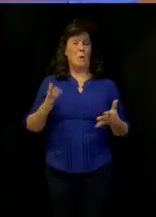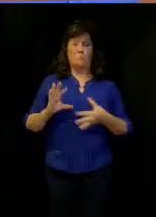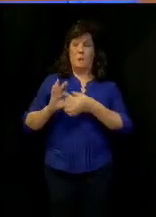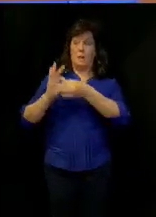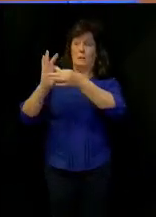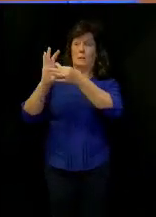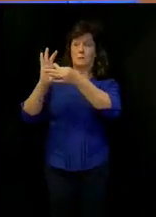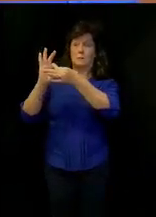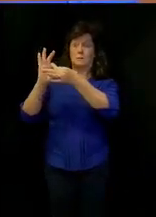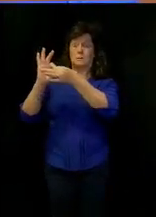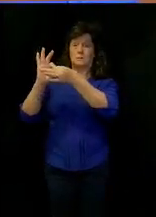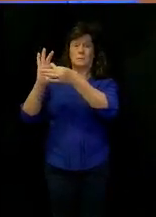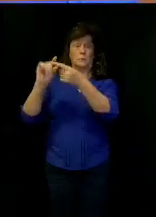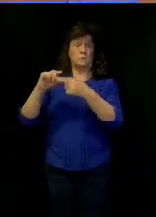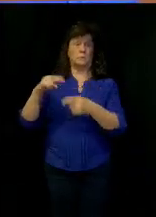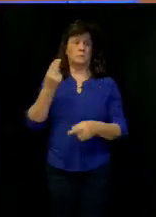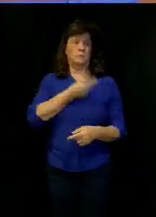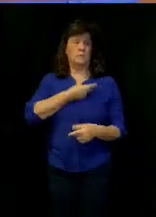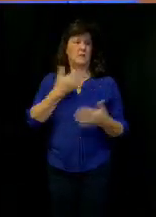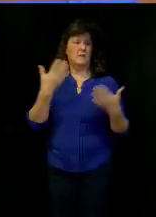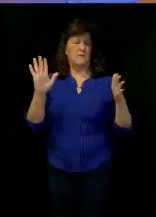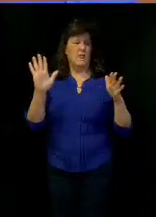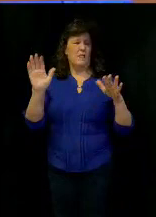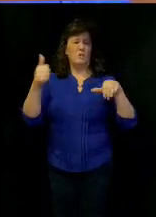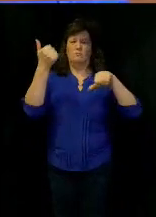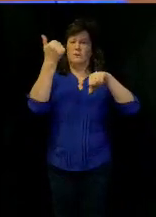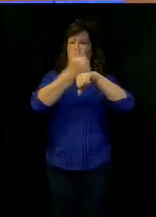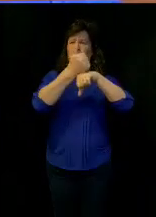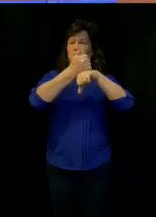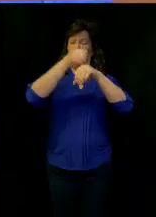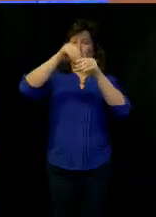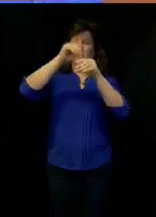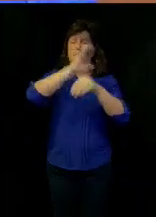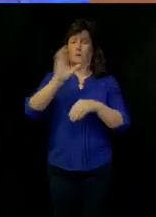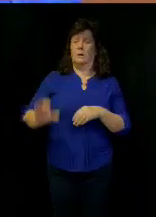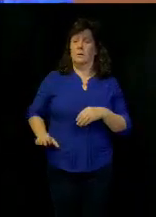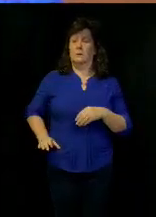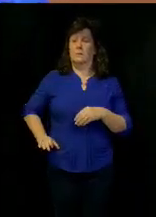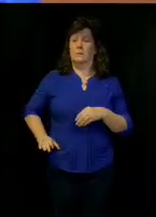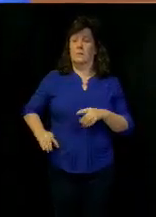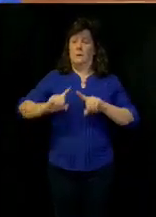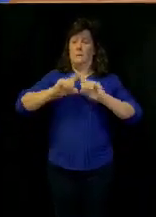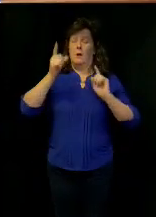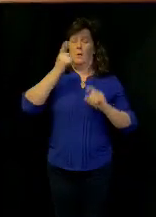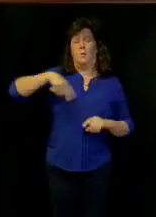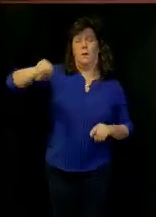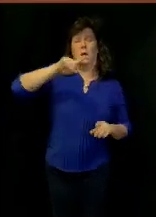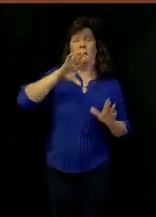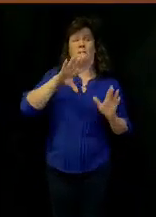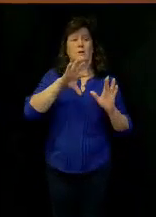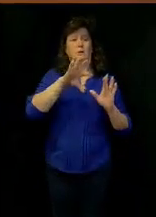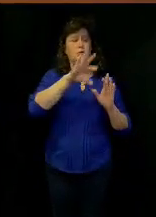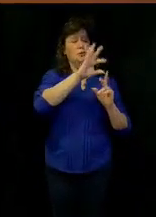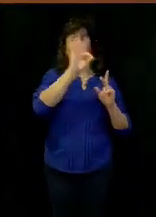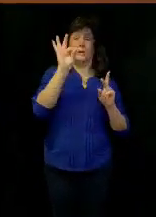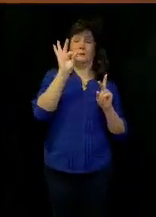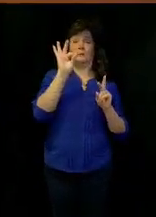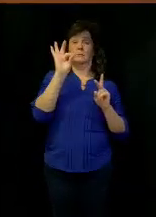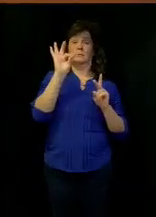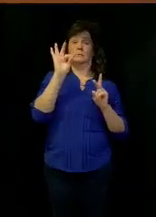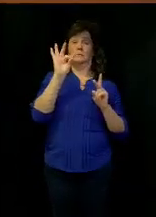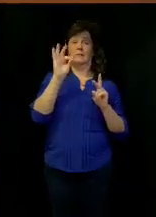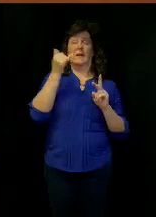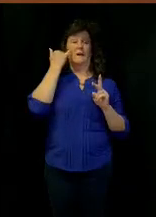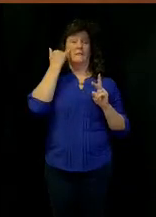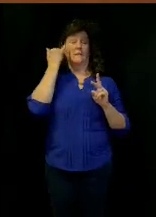Christ. Listen, it's already established fact in Christ. But you and I have a choice whether we're going to operate in that inheritance or not.